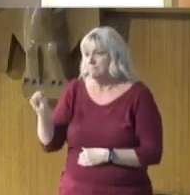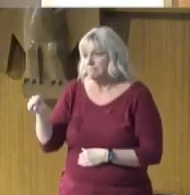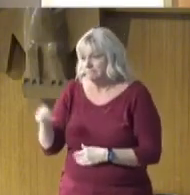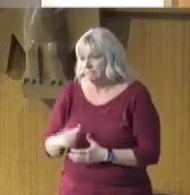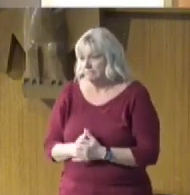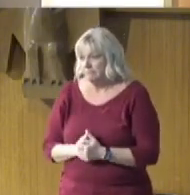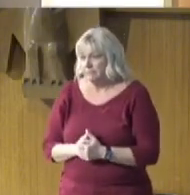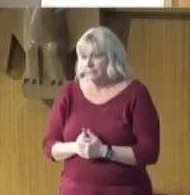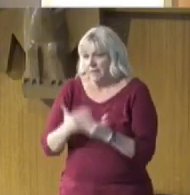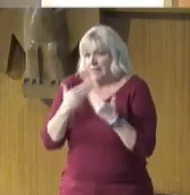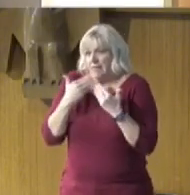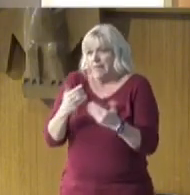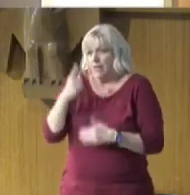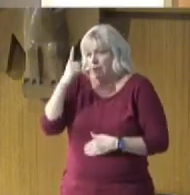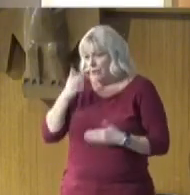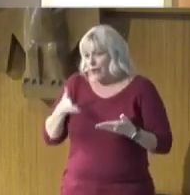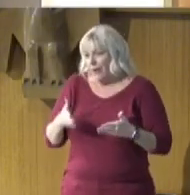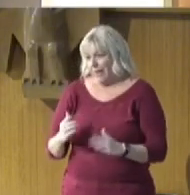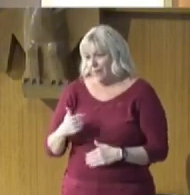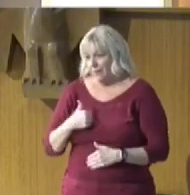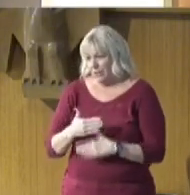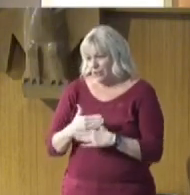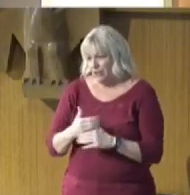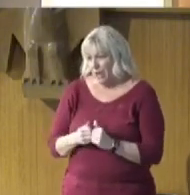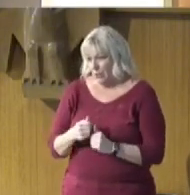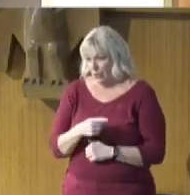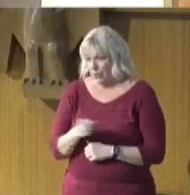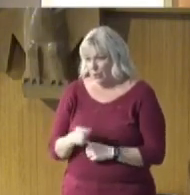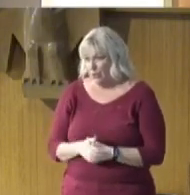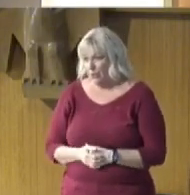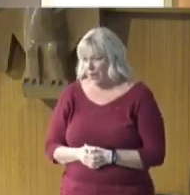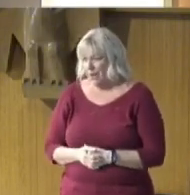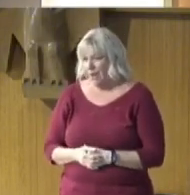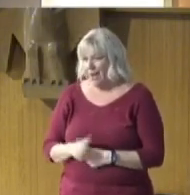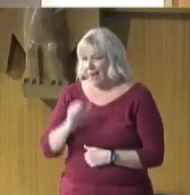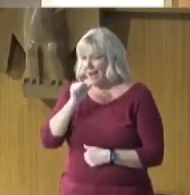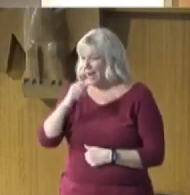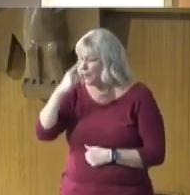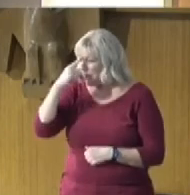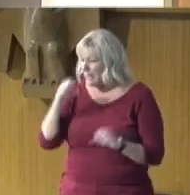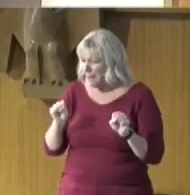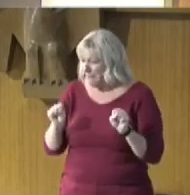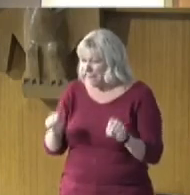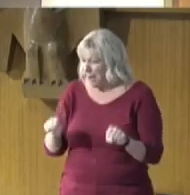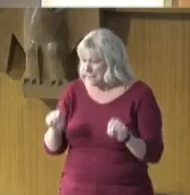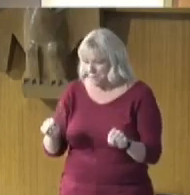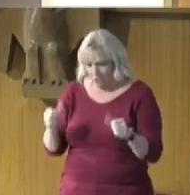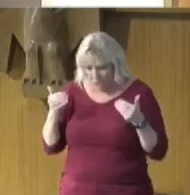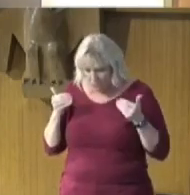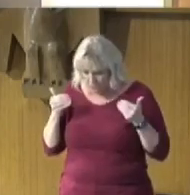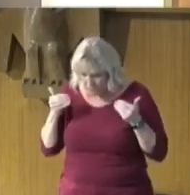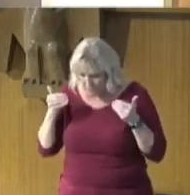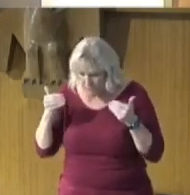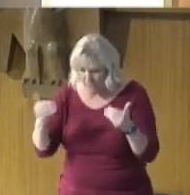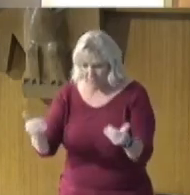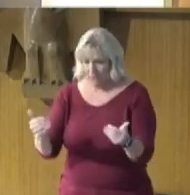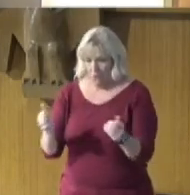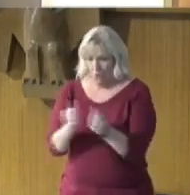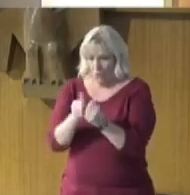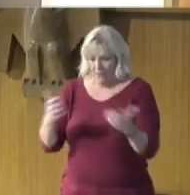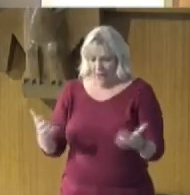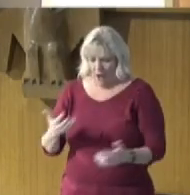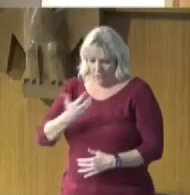Thank you for allowing me to share that with you this morning. I don't think it's possible to move forward without